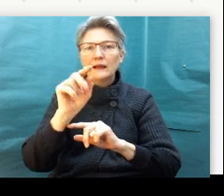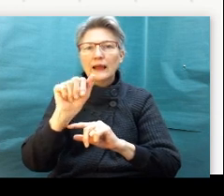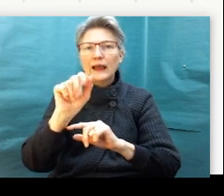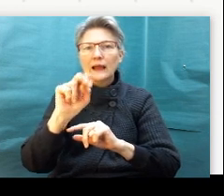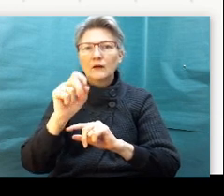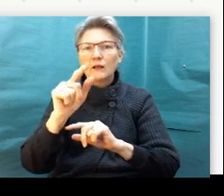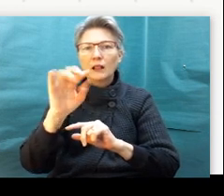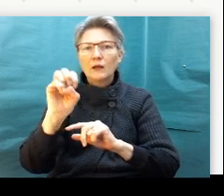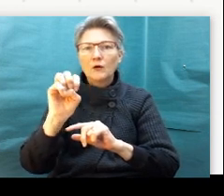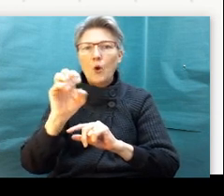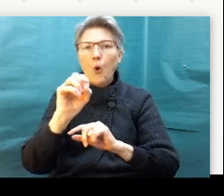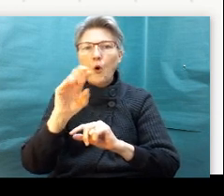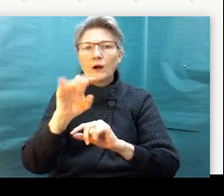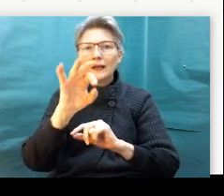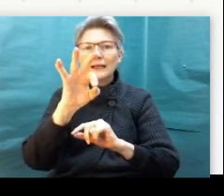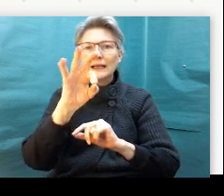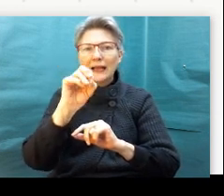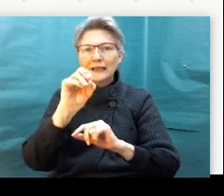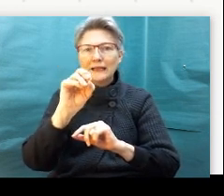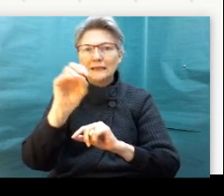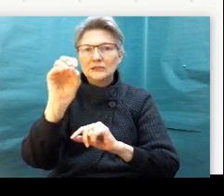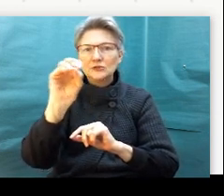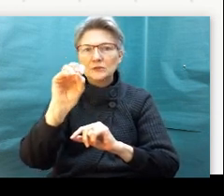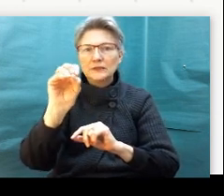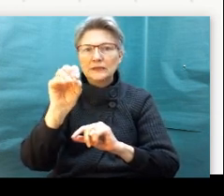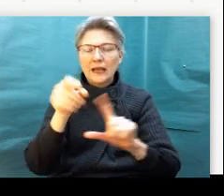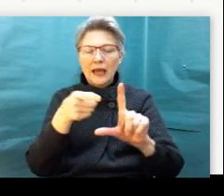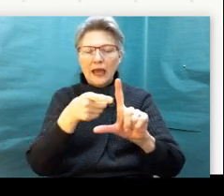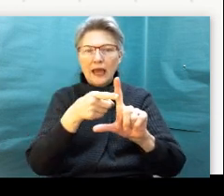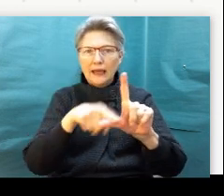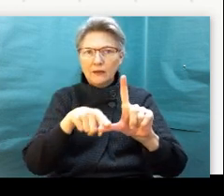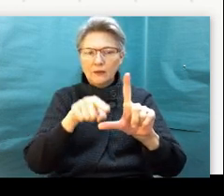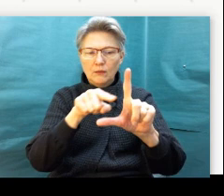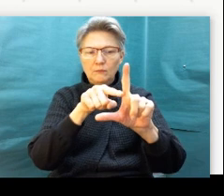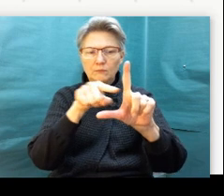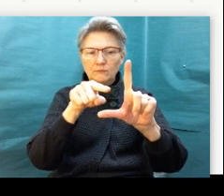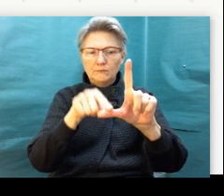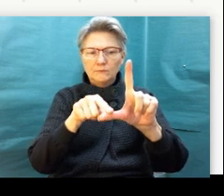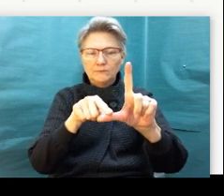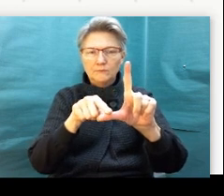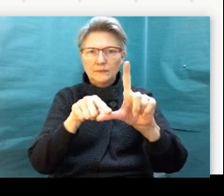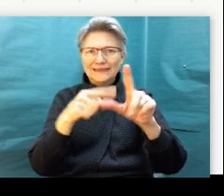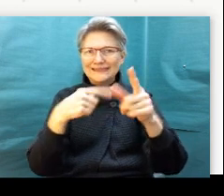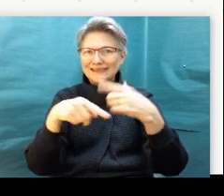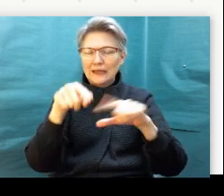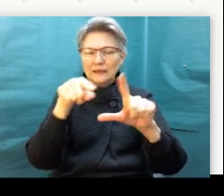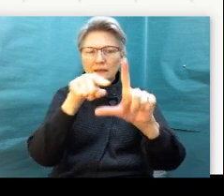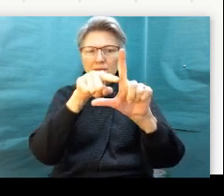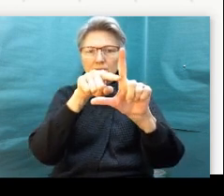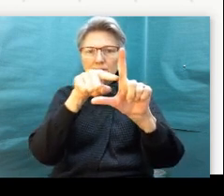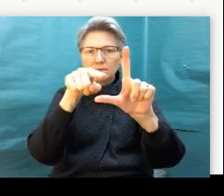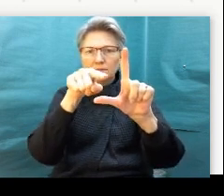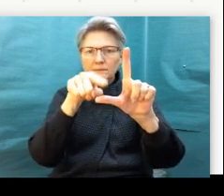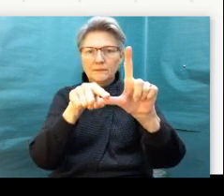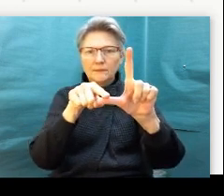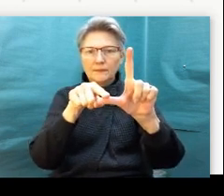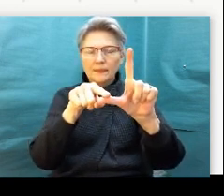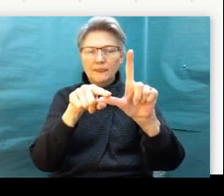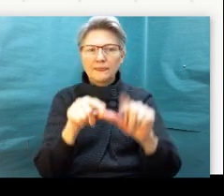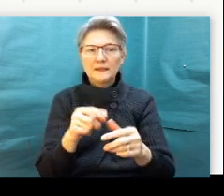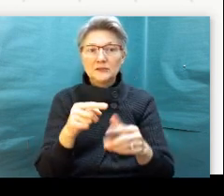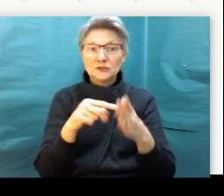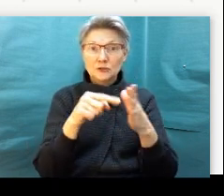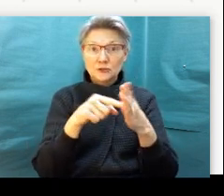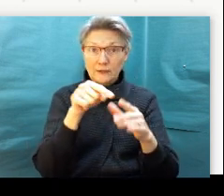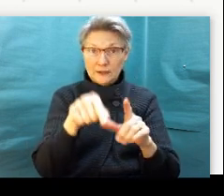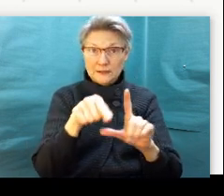is representing the measurement of this angle here. And sometimes you'll see it identified with this little box that shows you that means